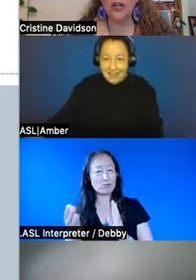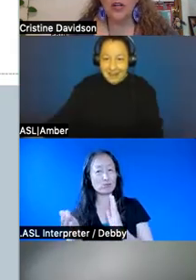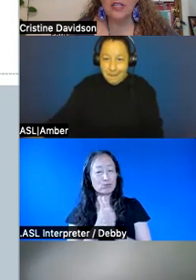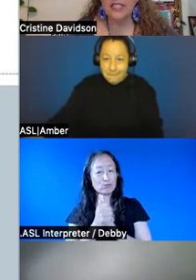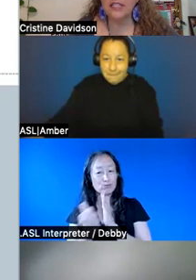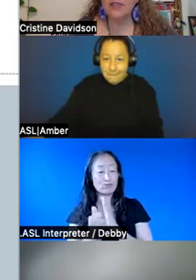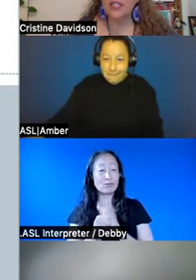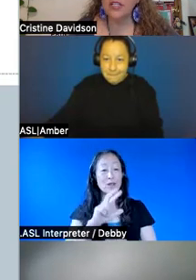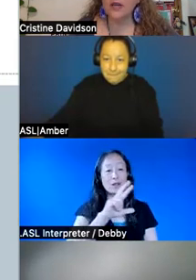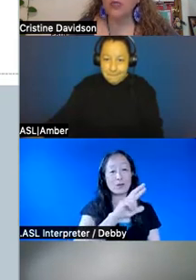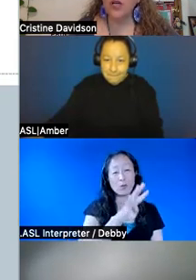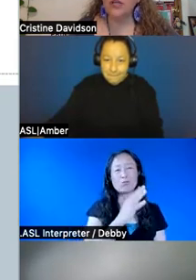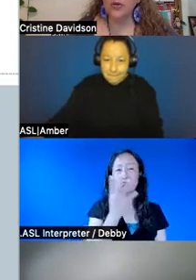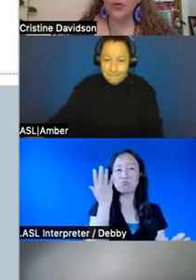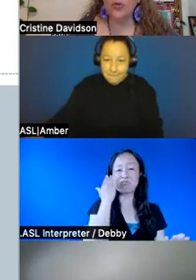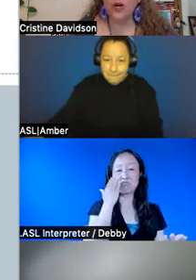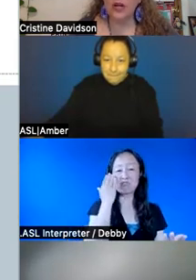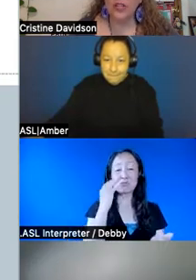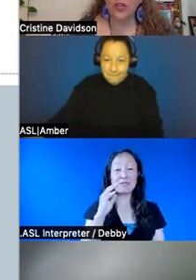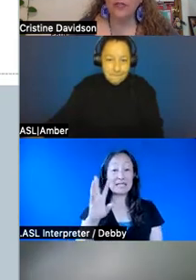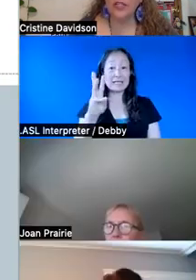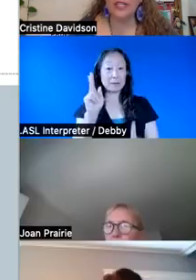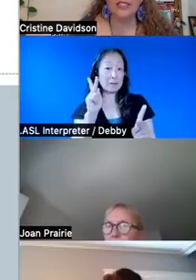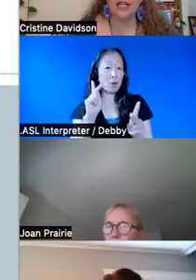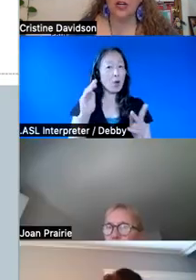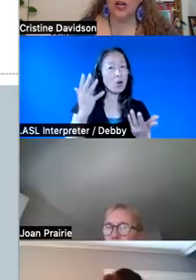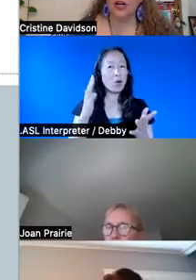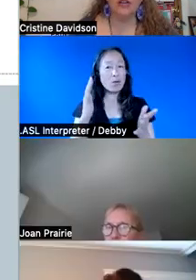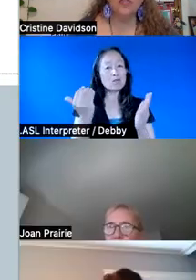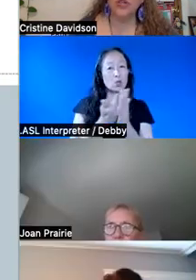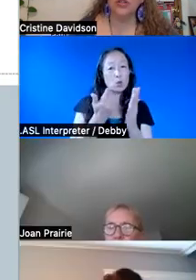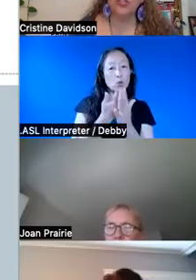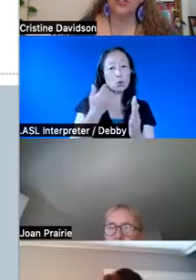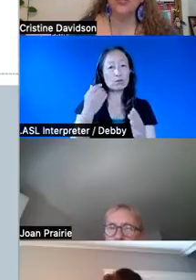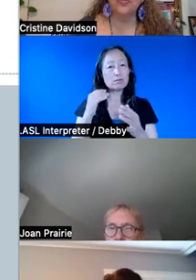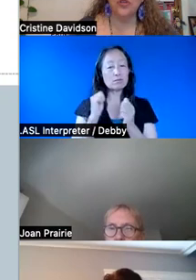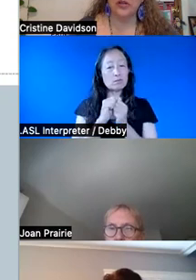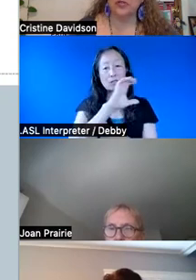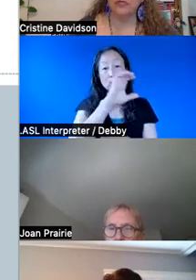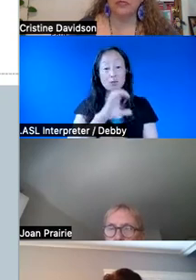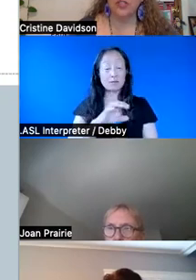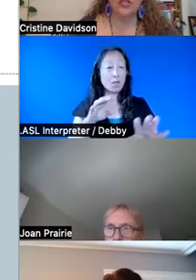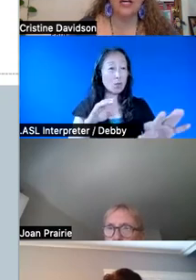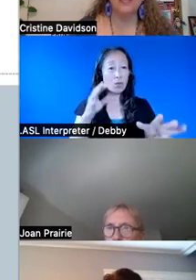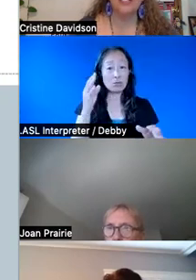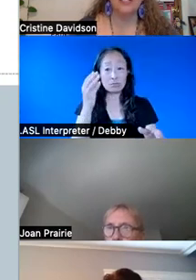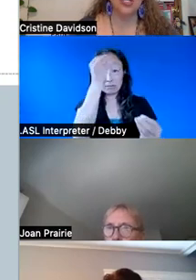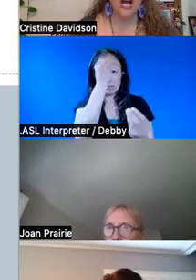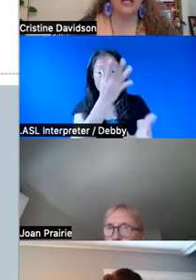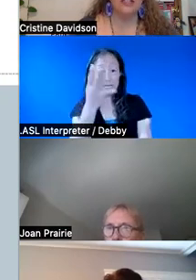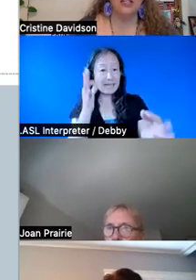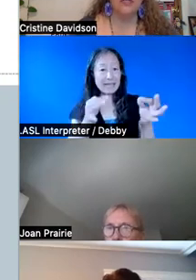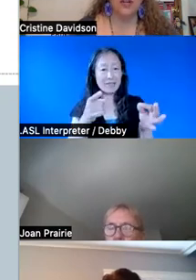familiar, 6 of us are somewhat new. So if there's things that are unfamiliar to you, you can type it